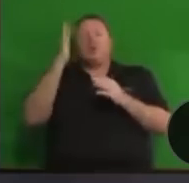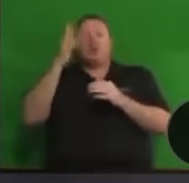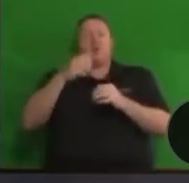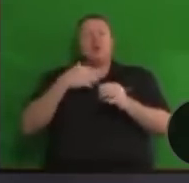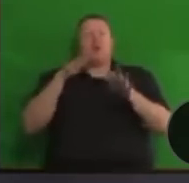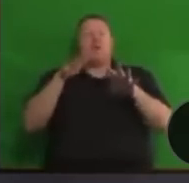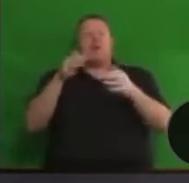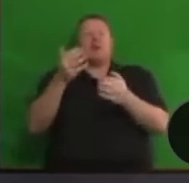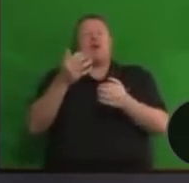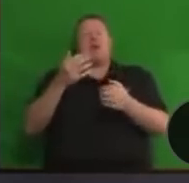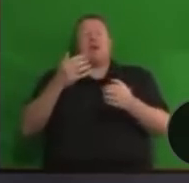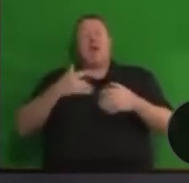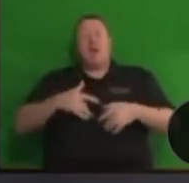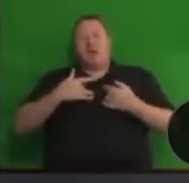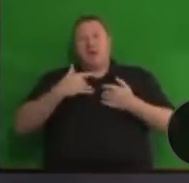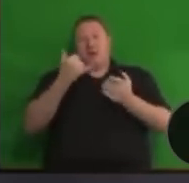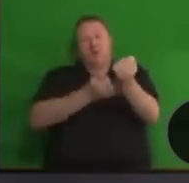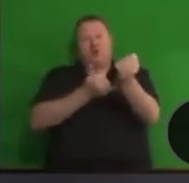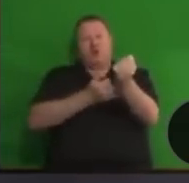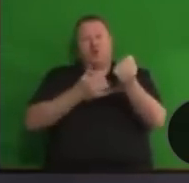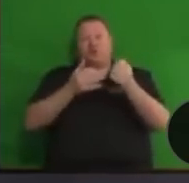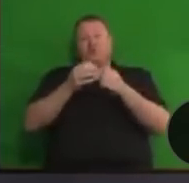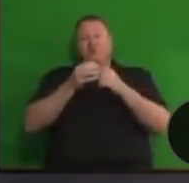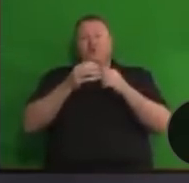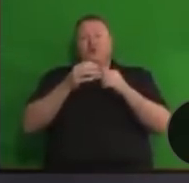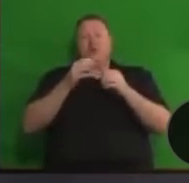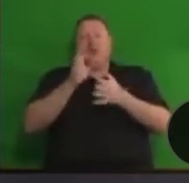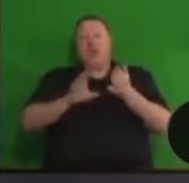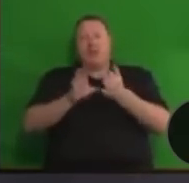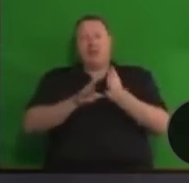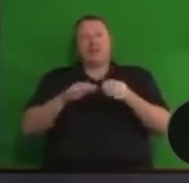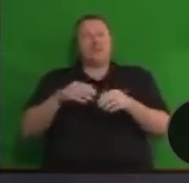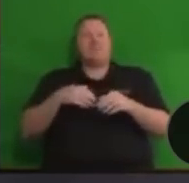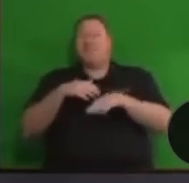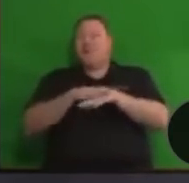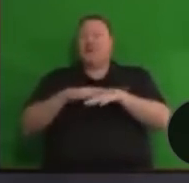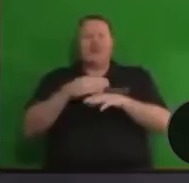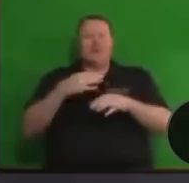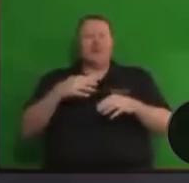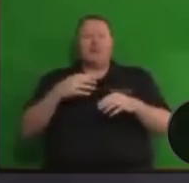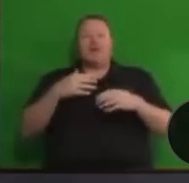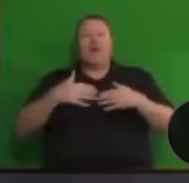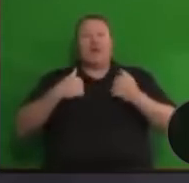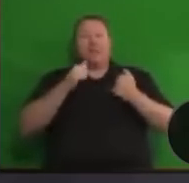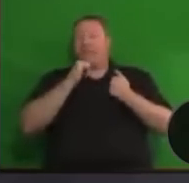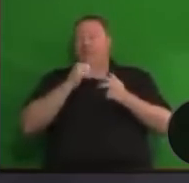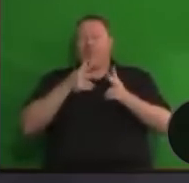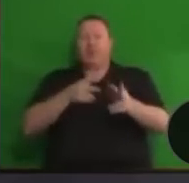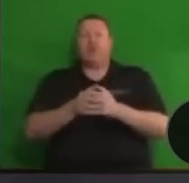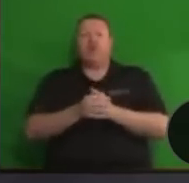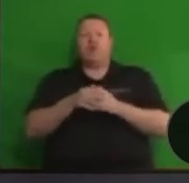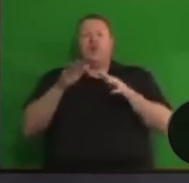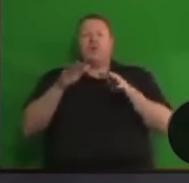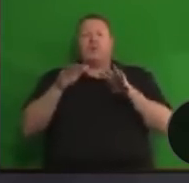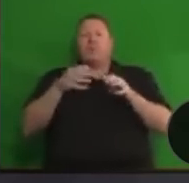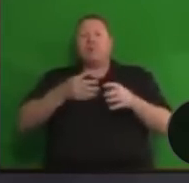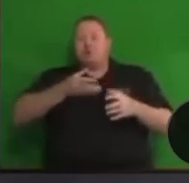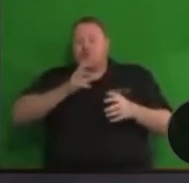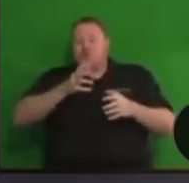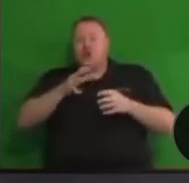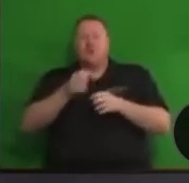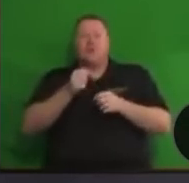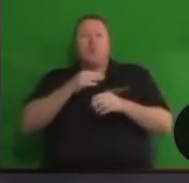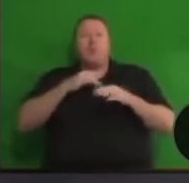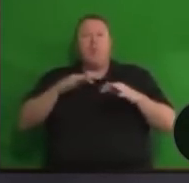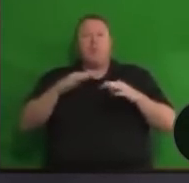Human beings drinking from animal waterholes. Communities without adequate water and sanitation since